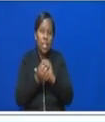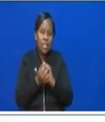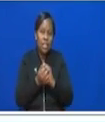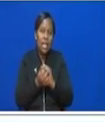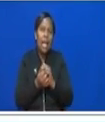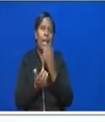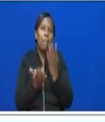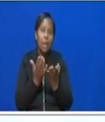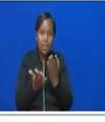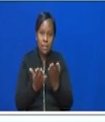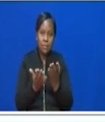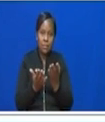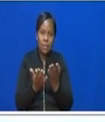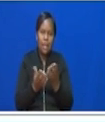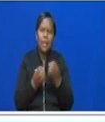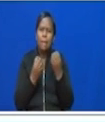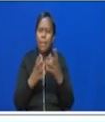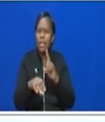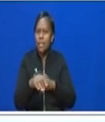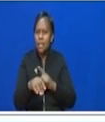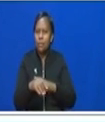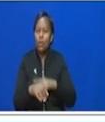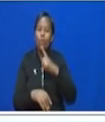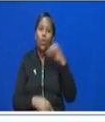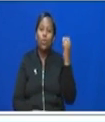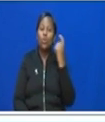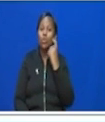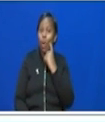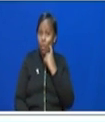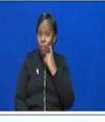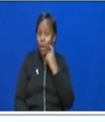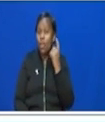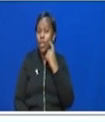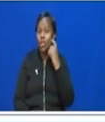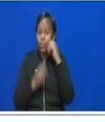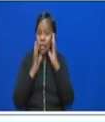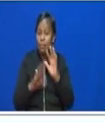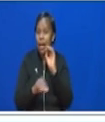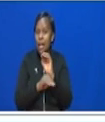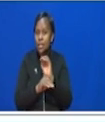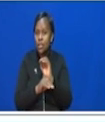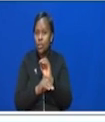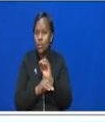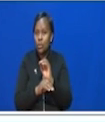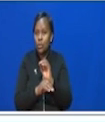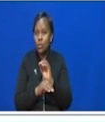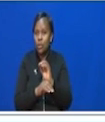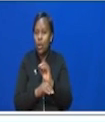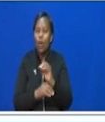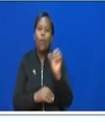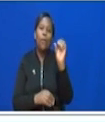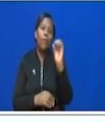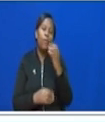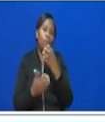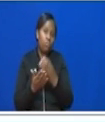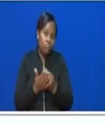balance. There are so many times you have gone to the shop and the shopkeeper asks you for change